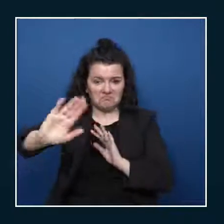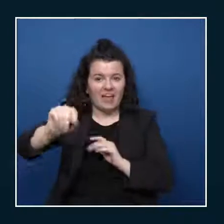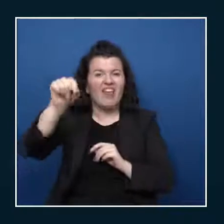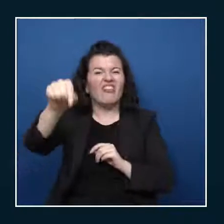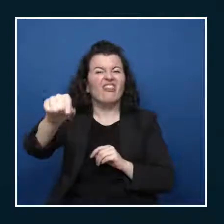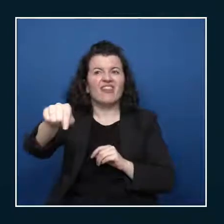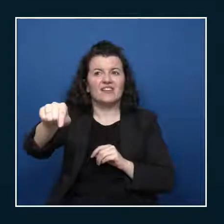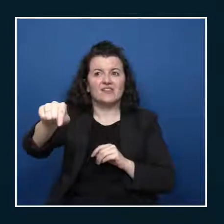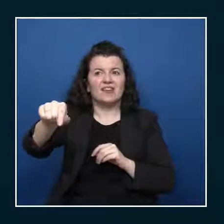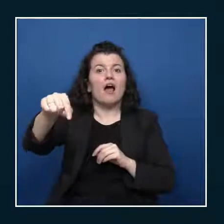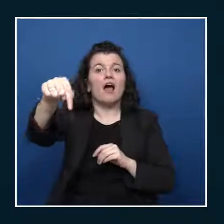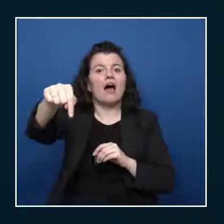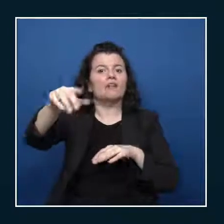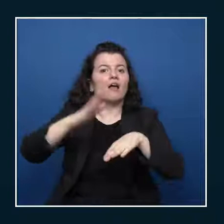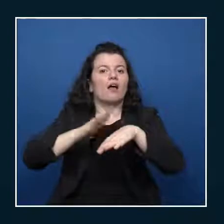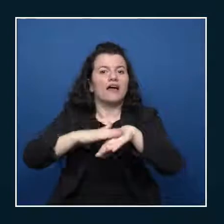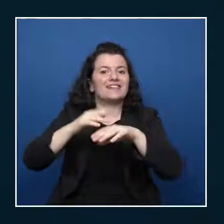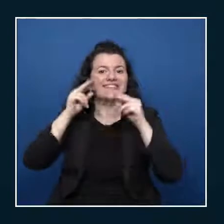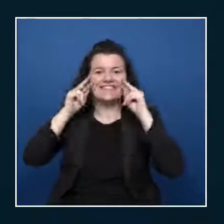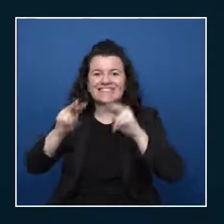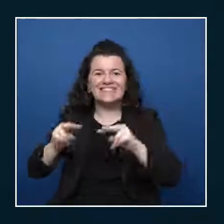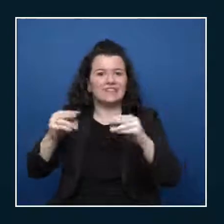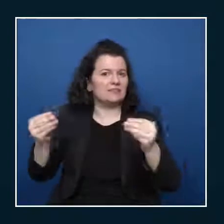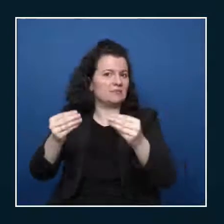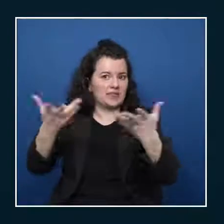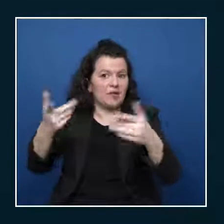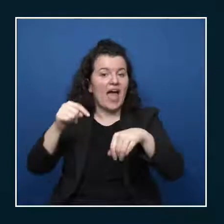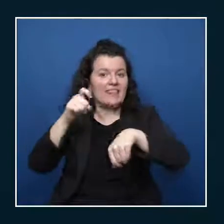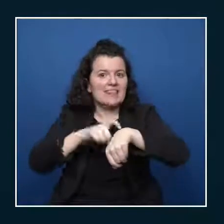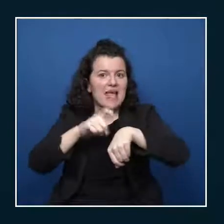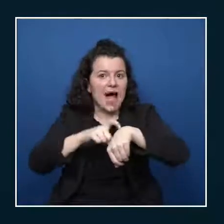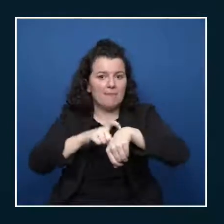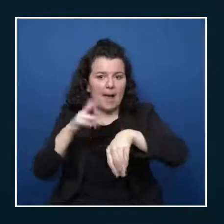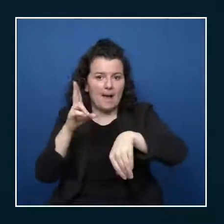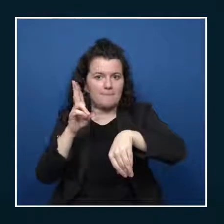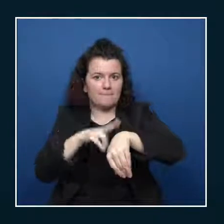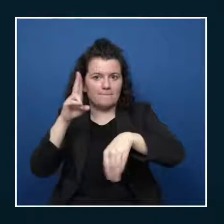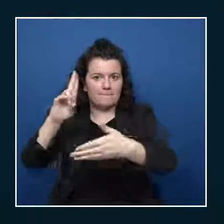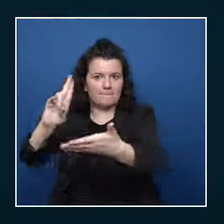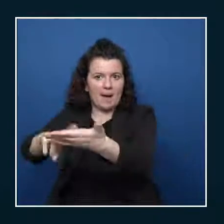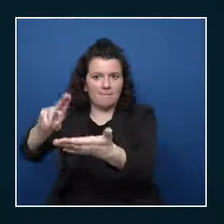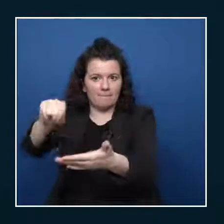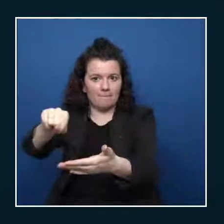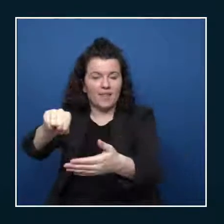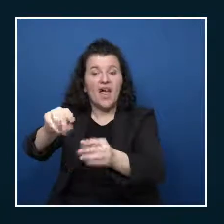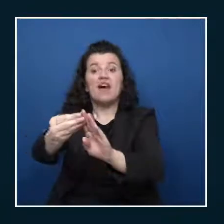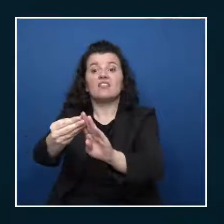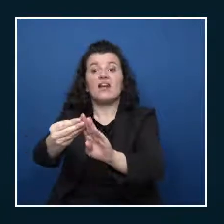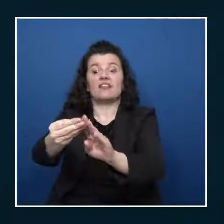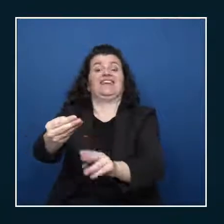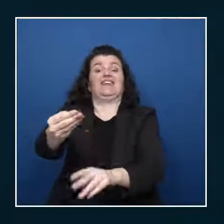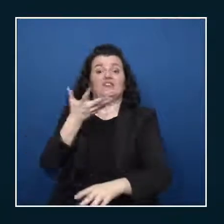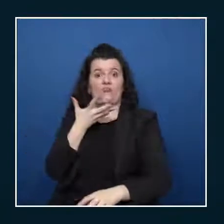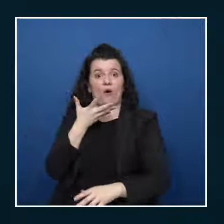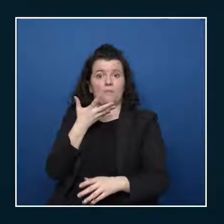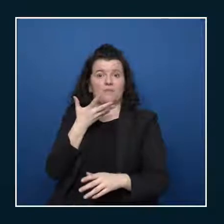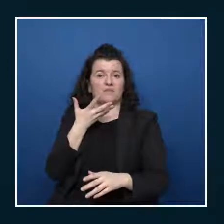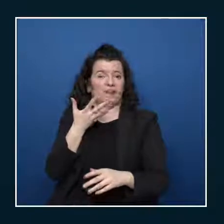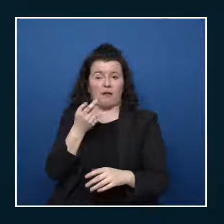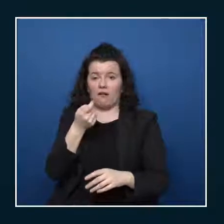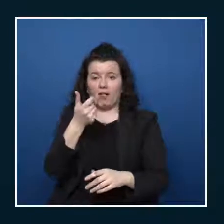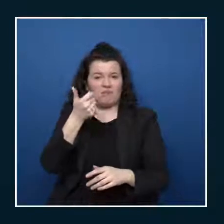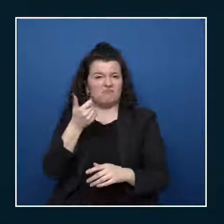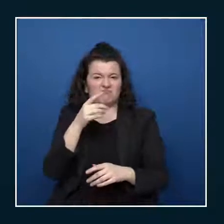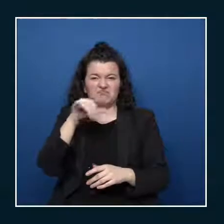I see something, and then the timestamp, and then when it's connected, it'll just boop send all those messages up, which are super small, right? Like a little